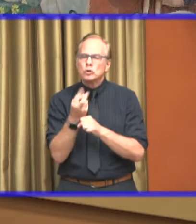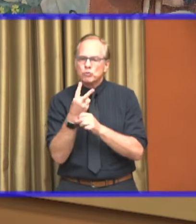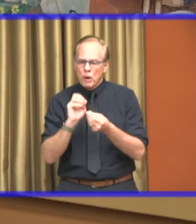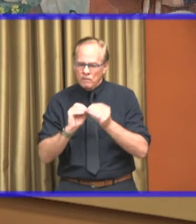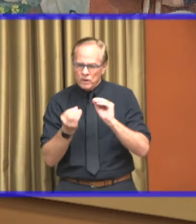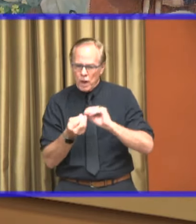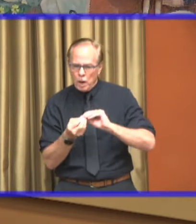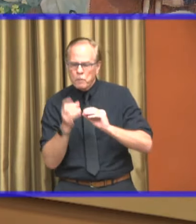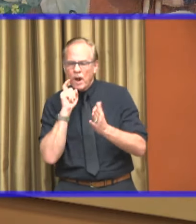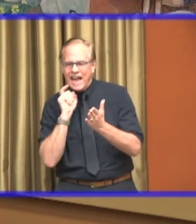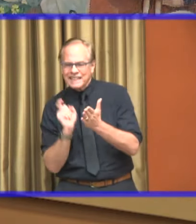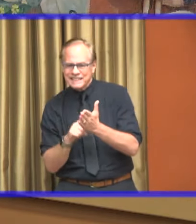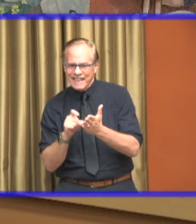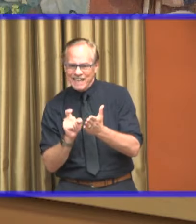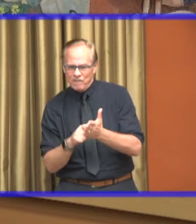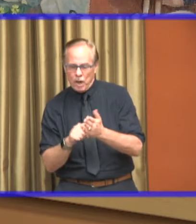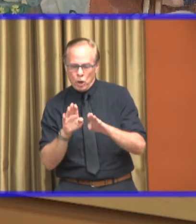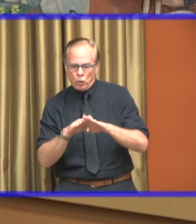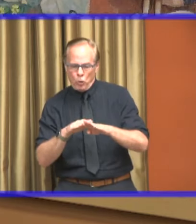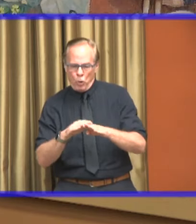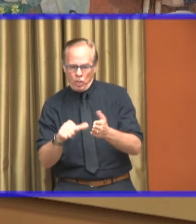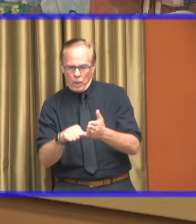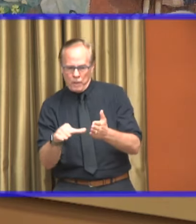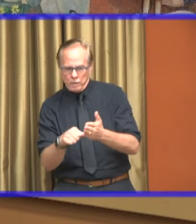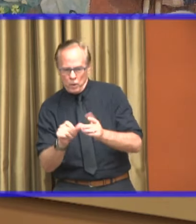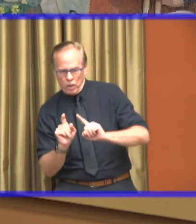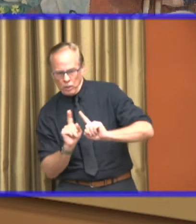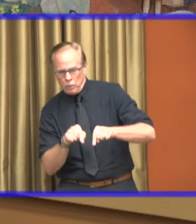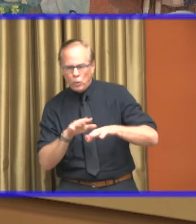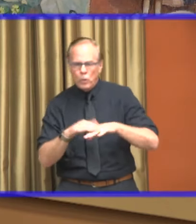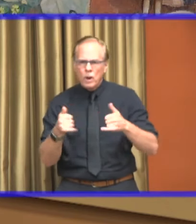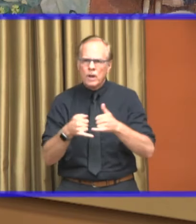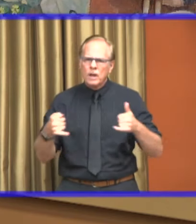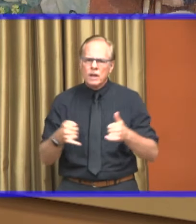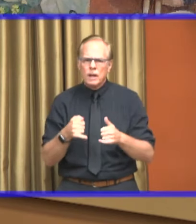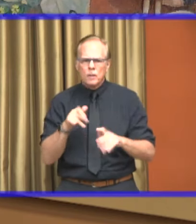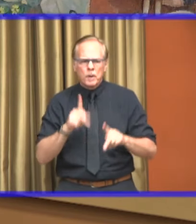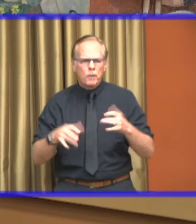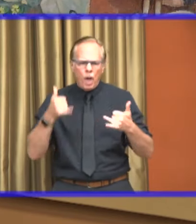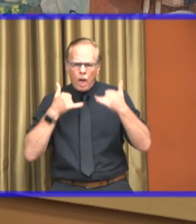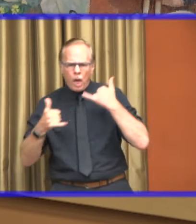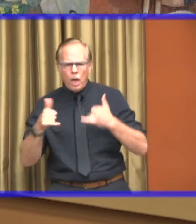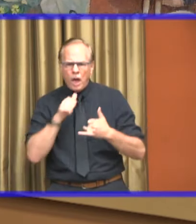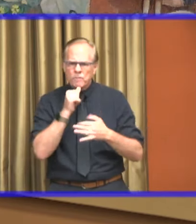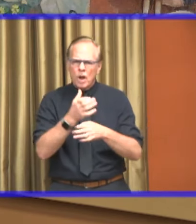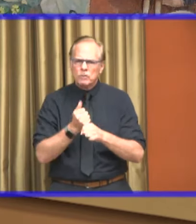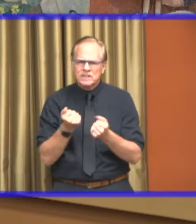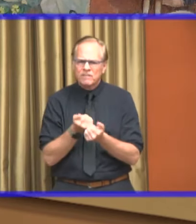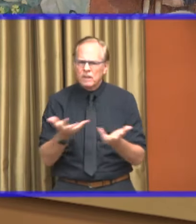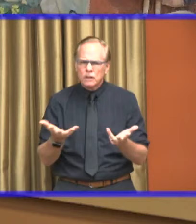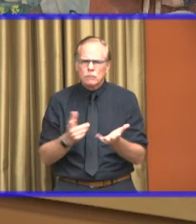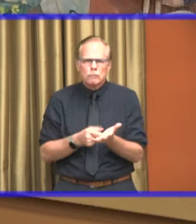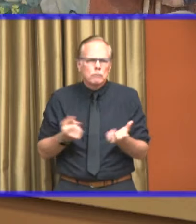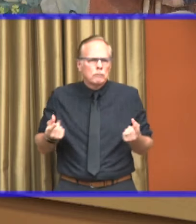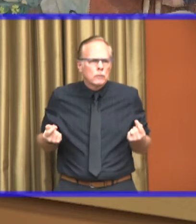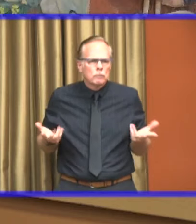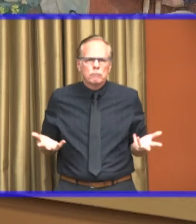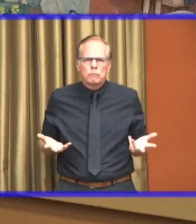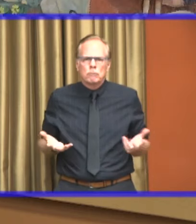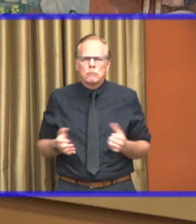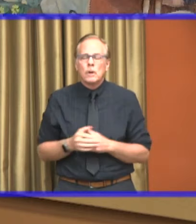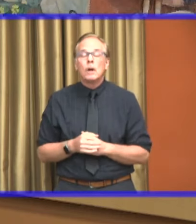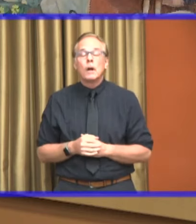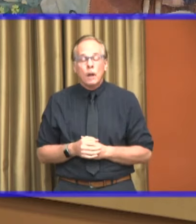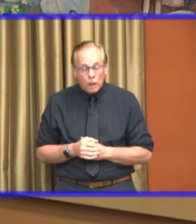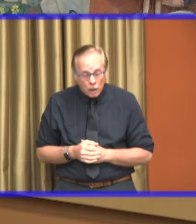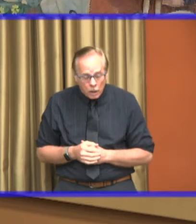and respond, if that's the way they chose to, folks have been calling me saying, I haven't received anything yet. So what do I do? You